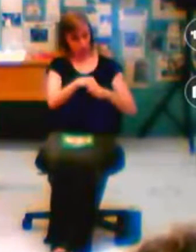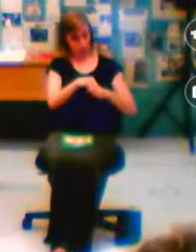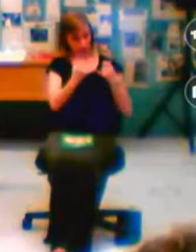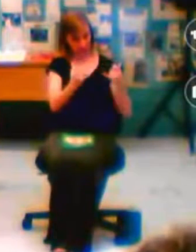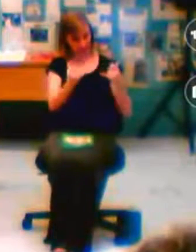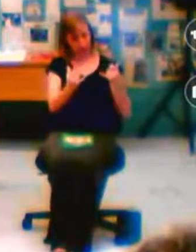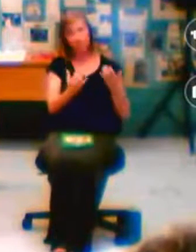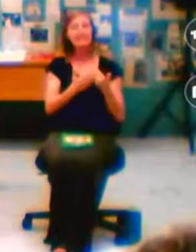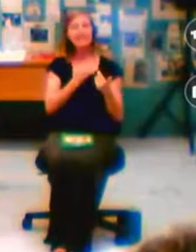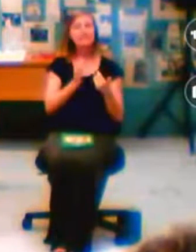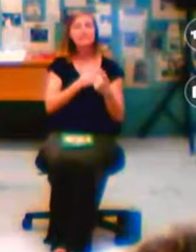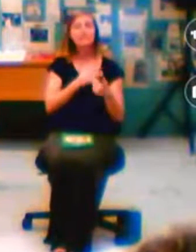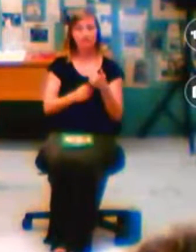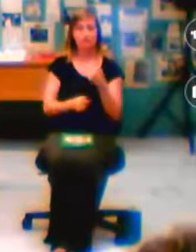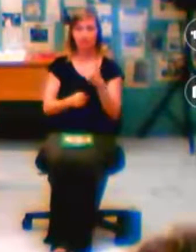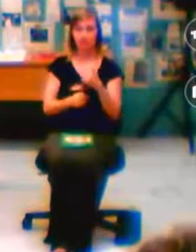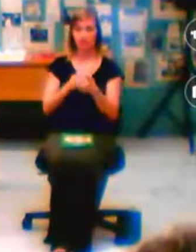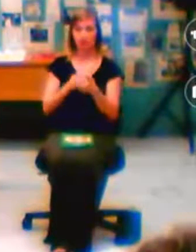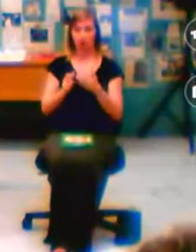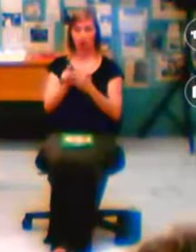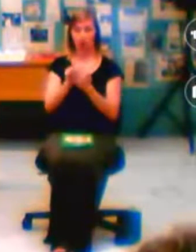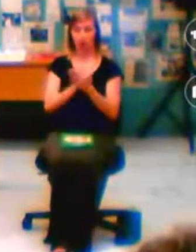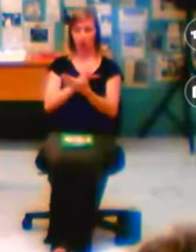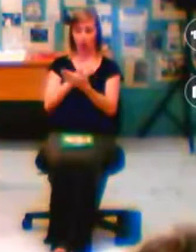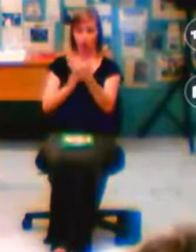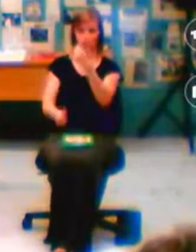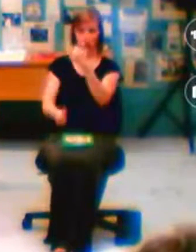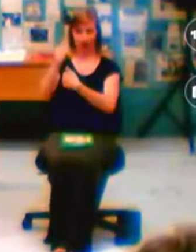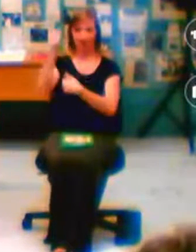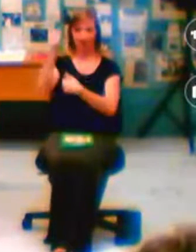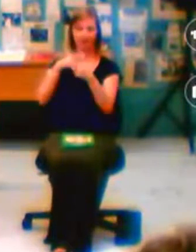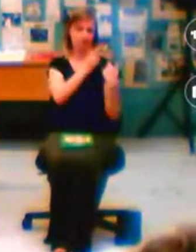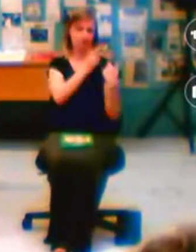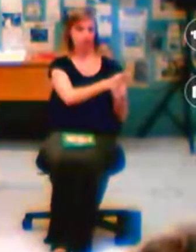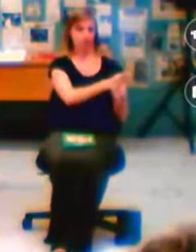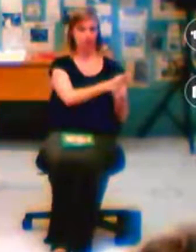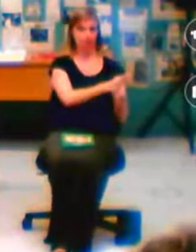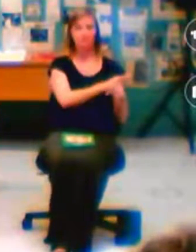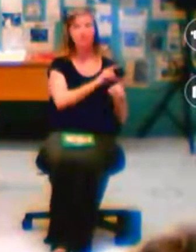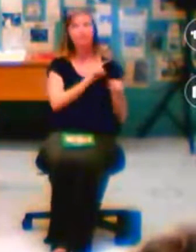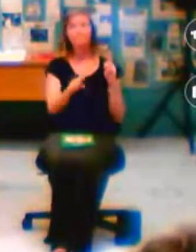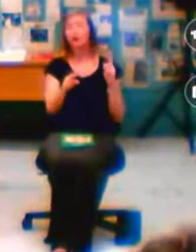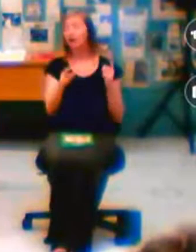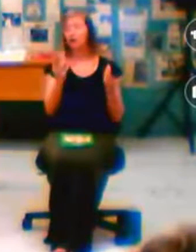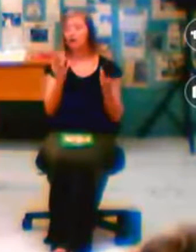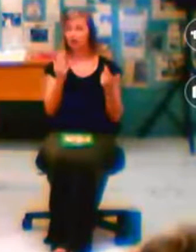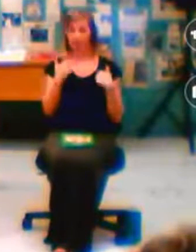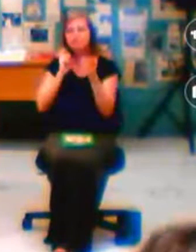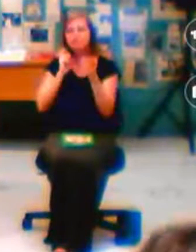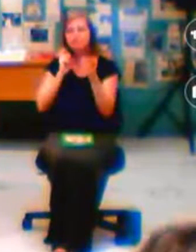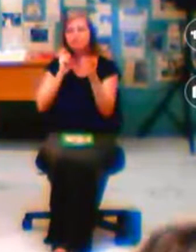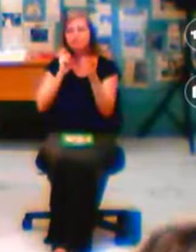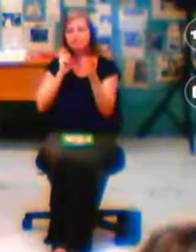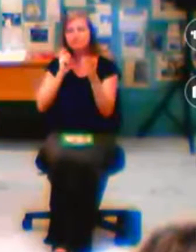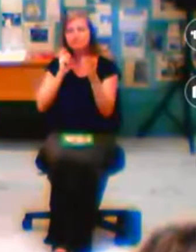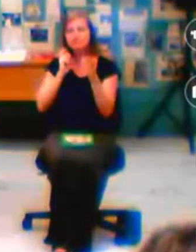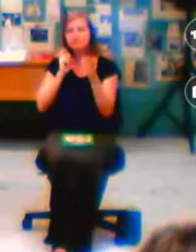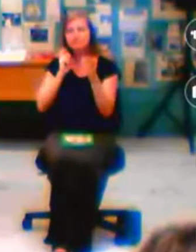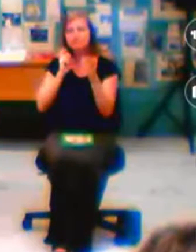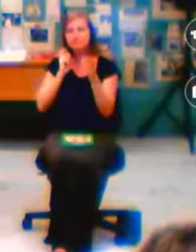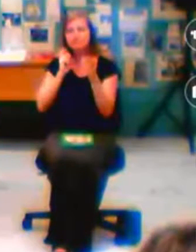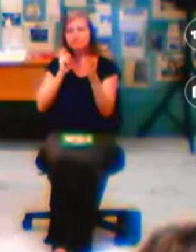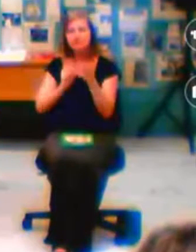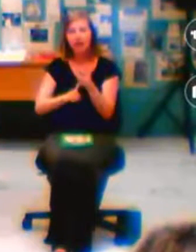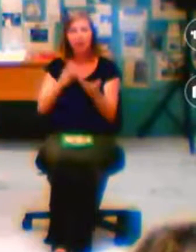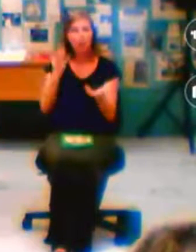if something like this passes and it says, and it must include all this, if all this is here right now, I think there's a quick,